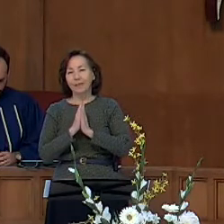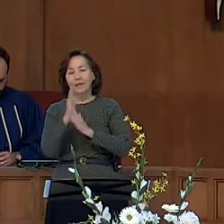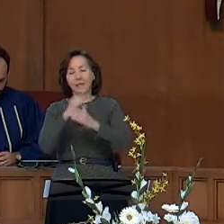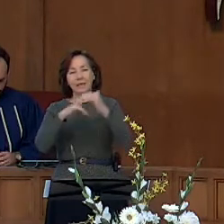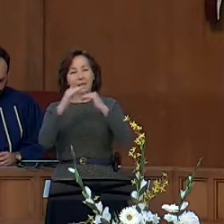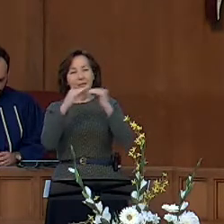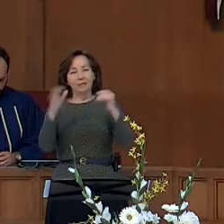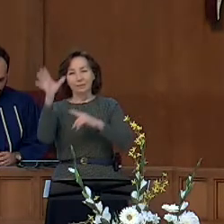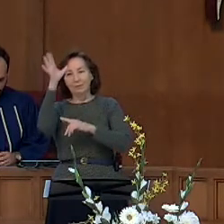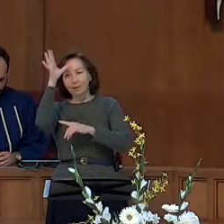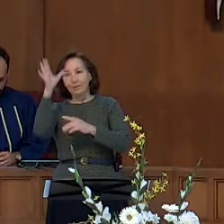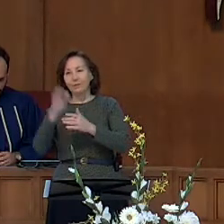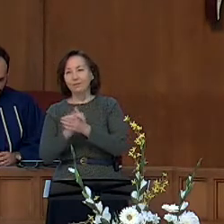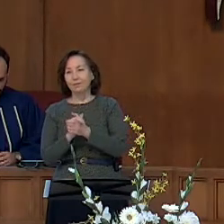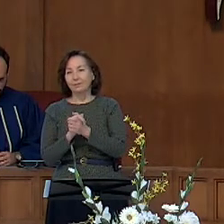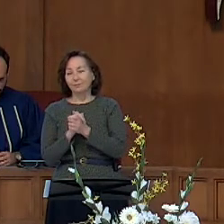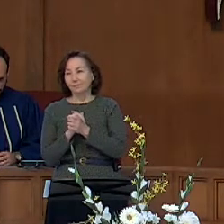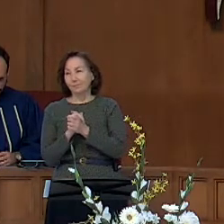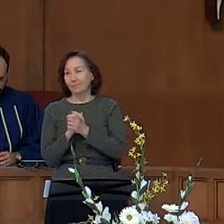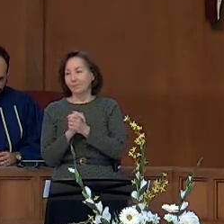Father,